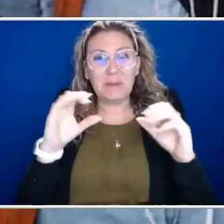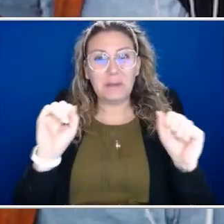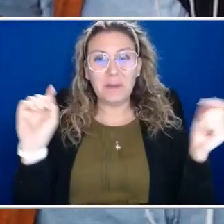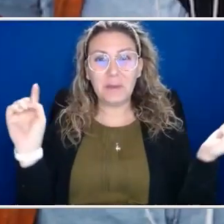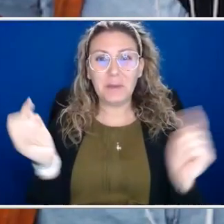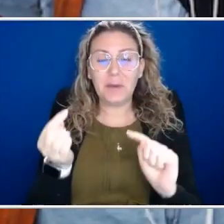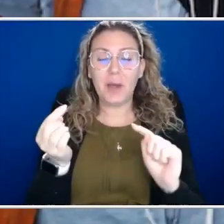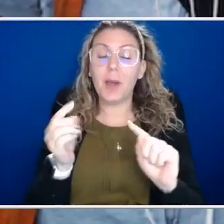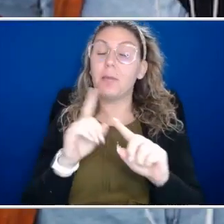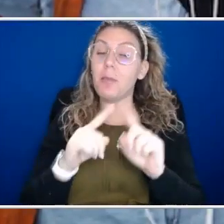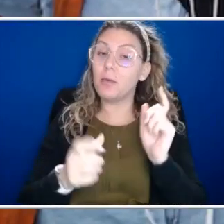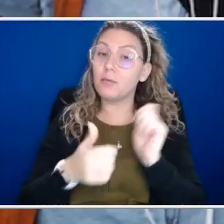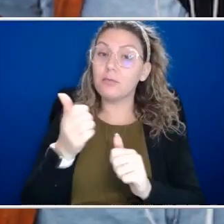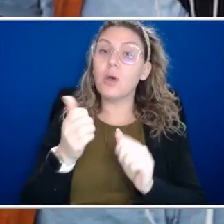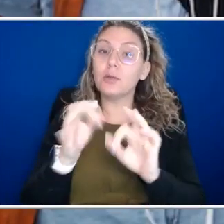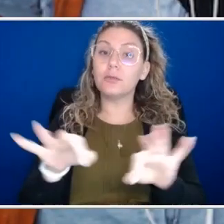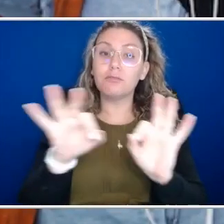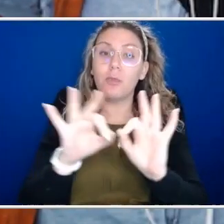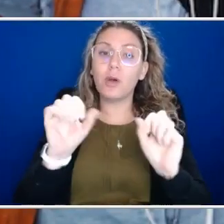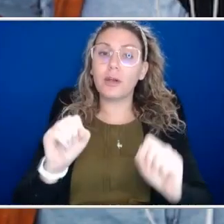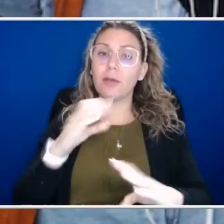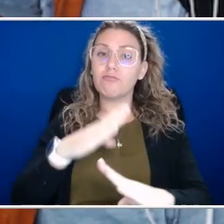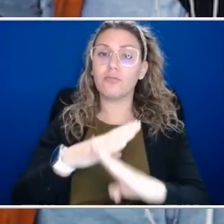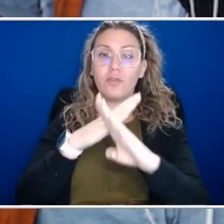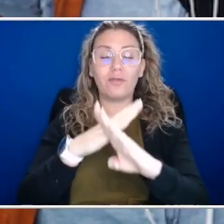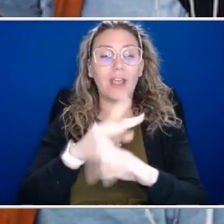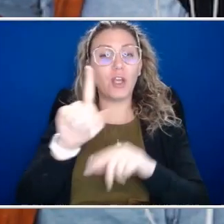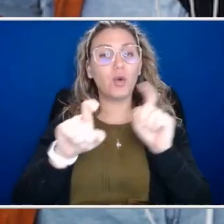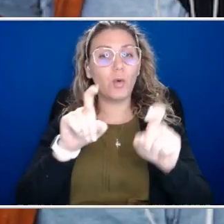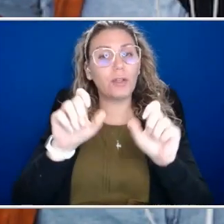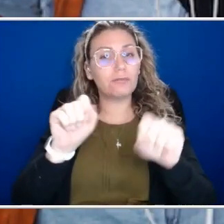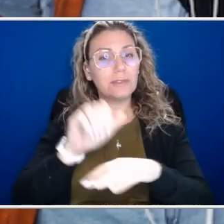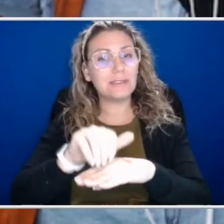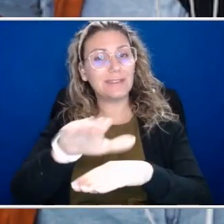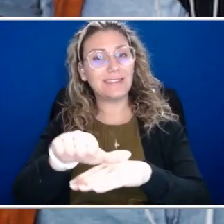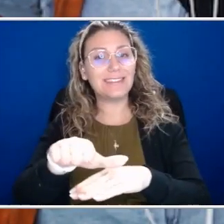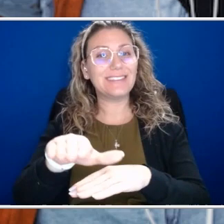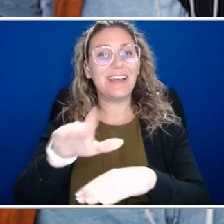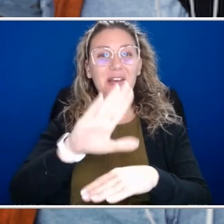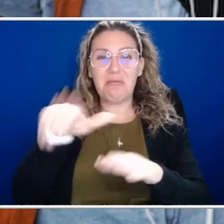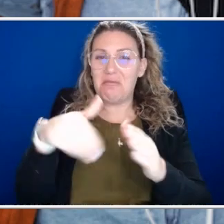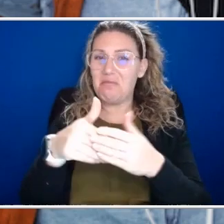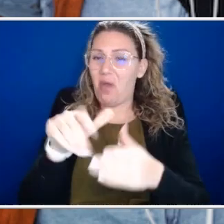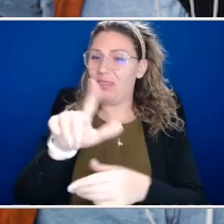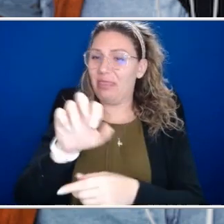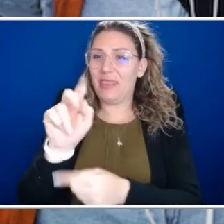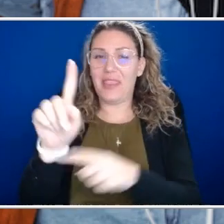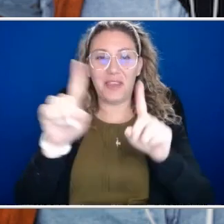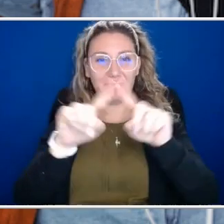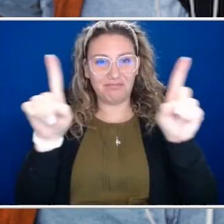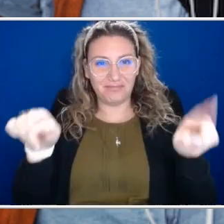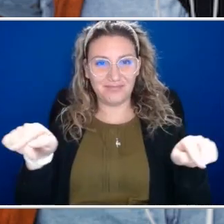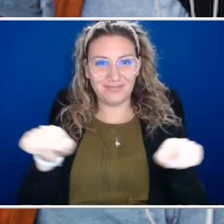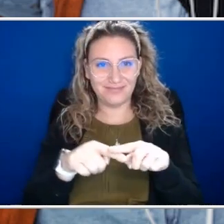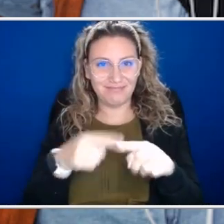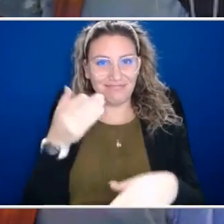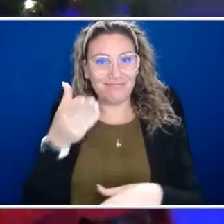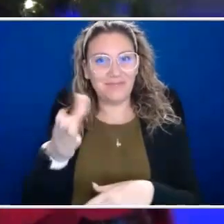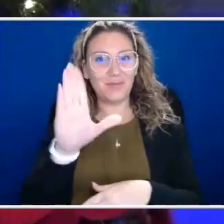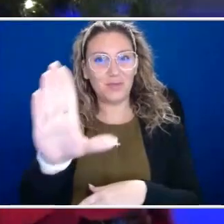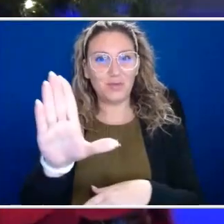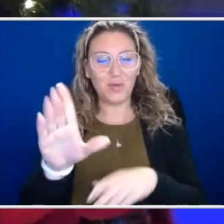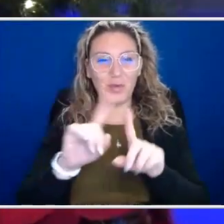make sure you get your questions sent in to us on YouTube, Facebook, and the Medical News Network. You can find links to all of those right there on your